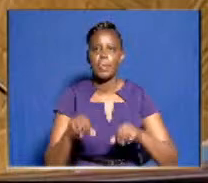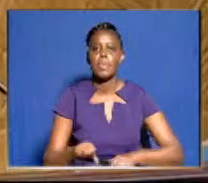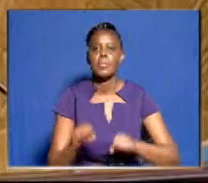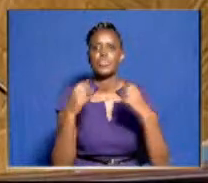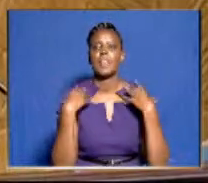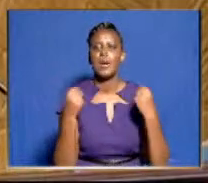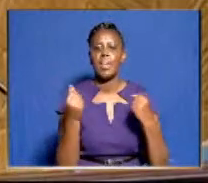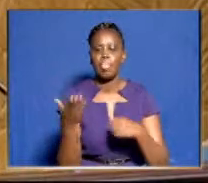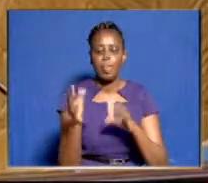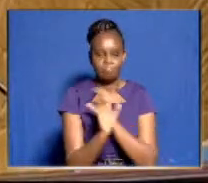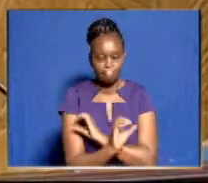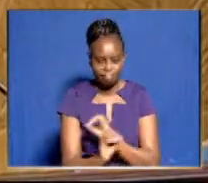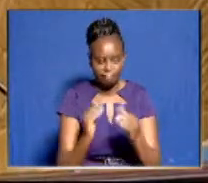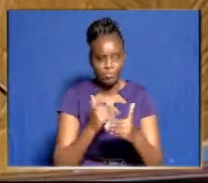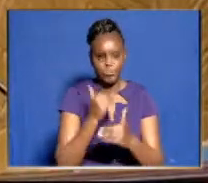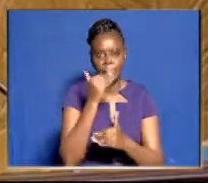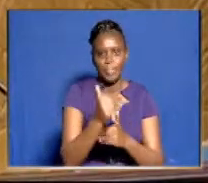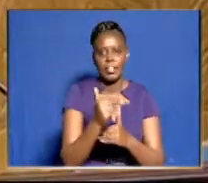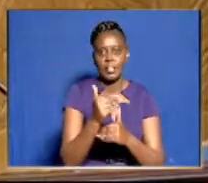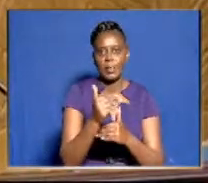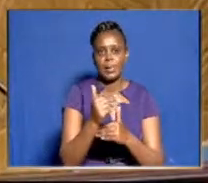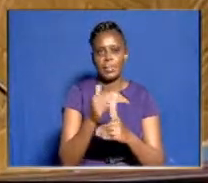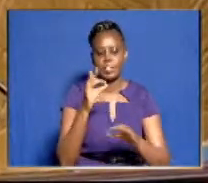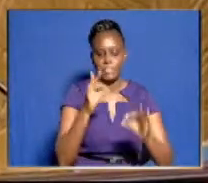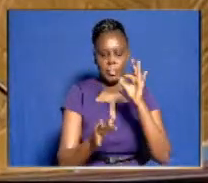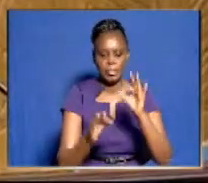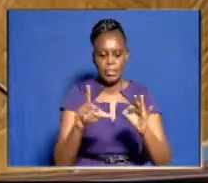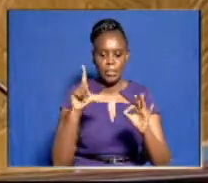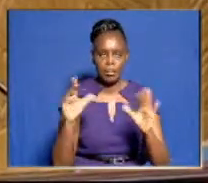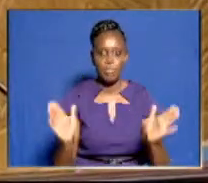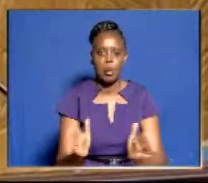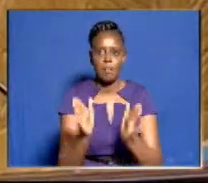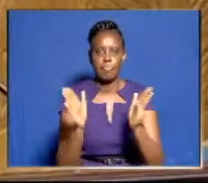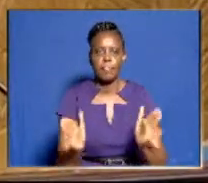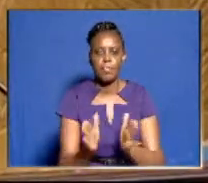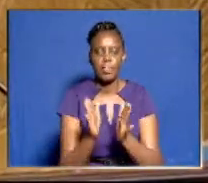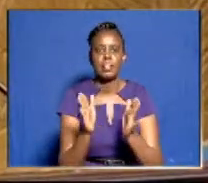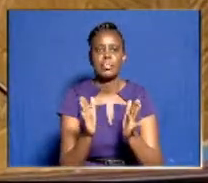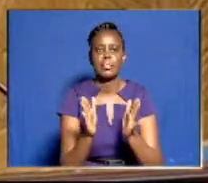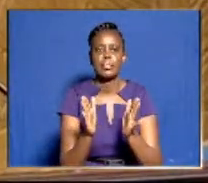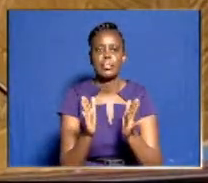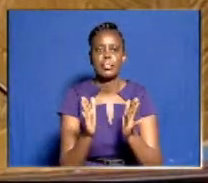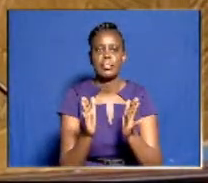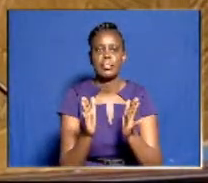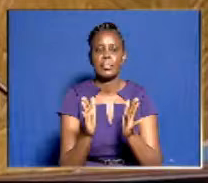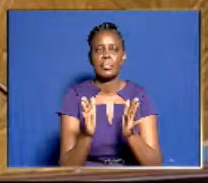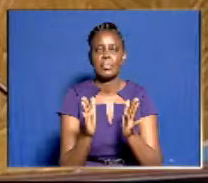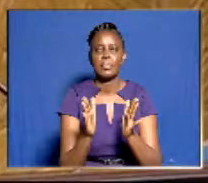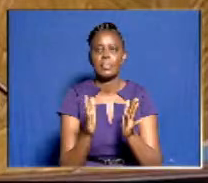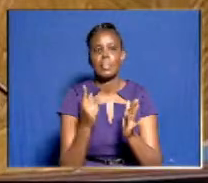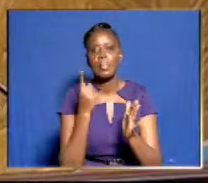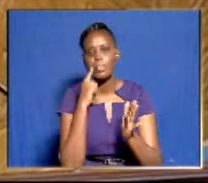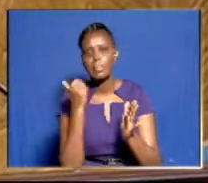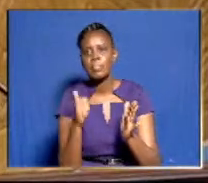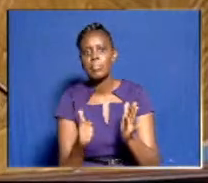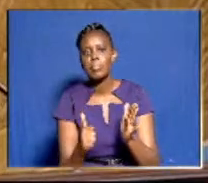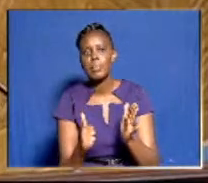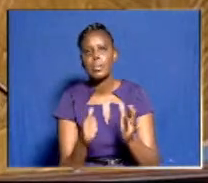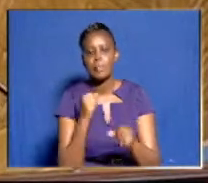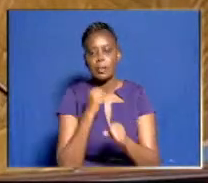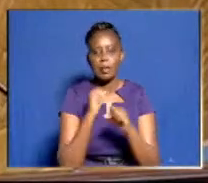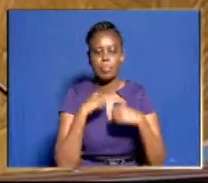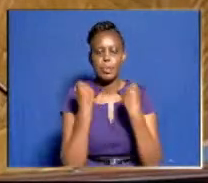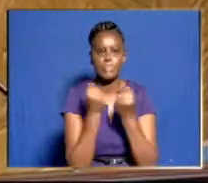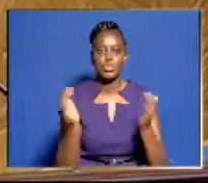health is not there. The next is Justice and Legal Affairs. Justice and Legal Affairs, I cannot see. Labor and